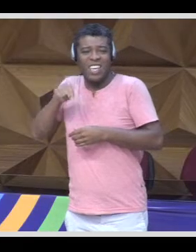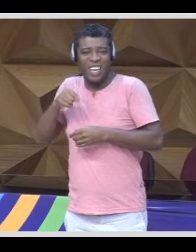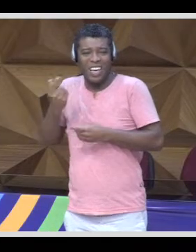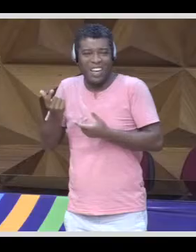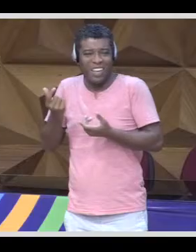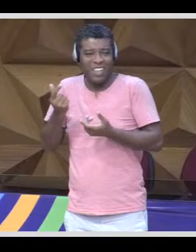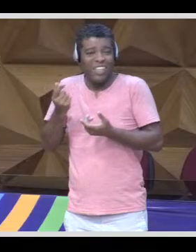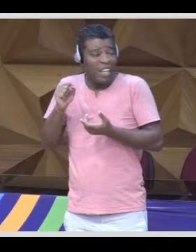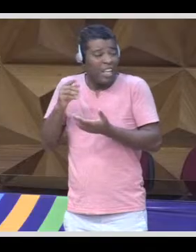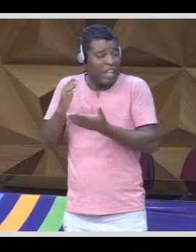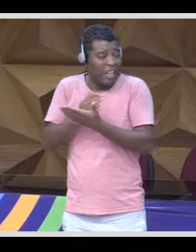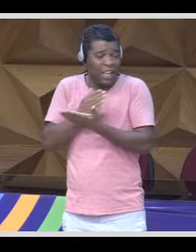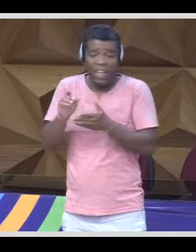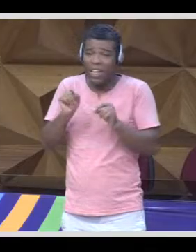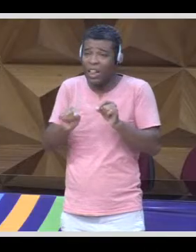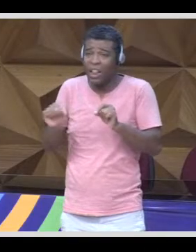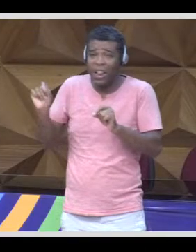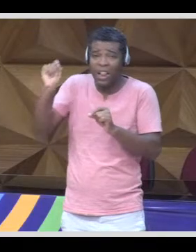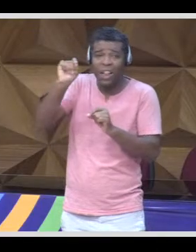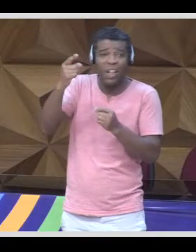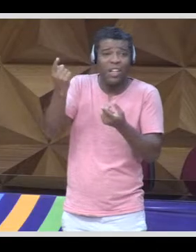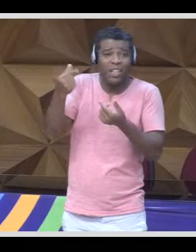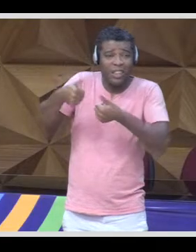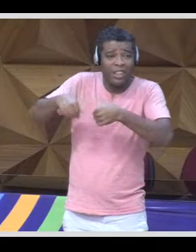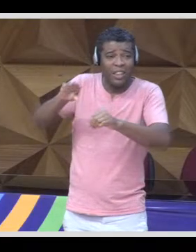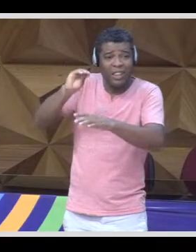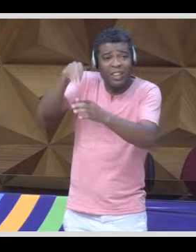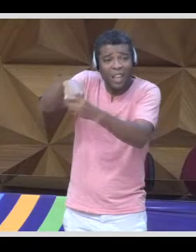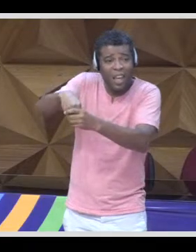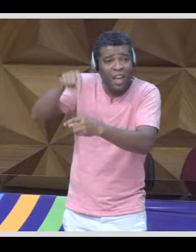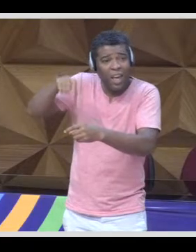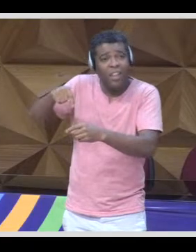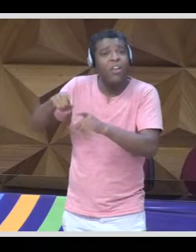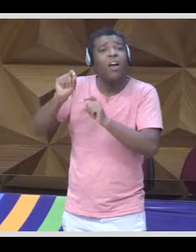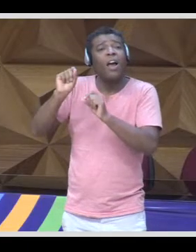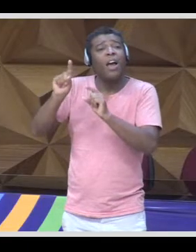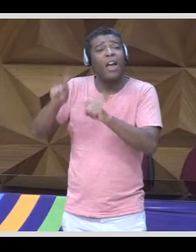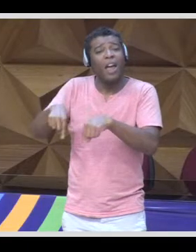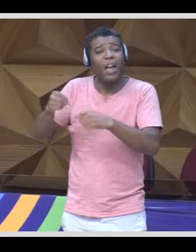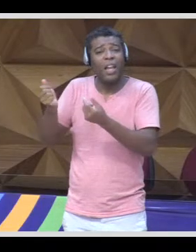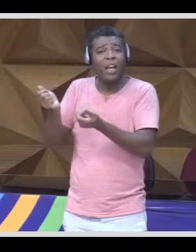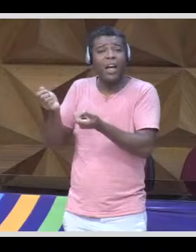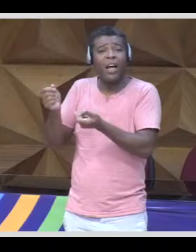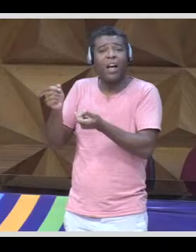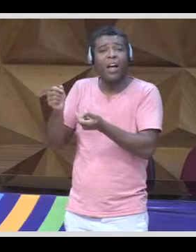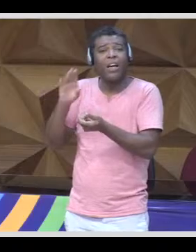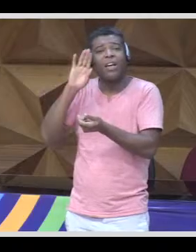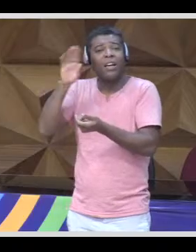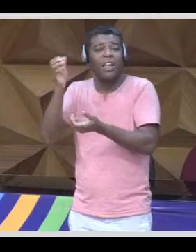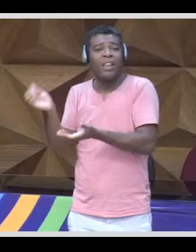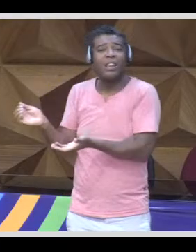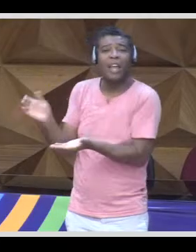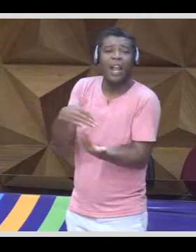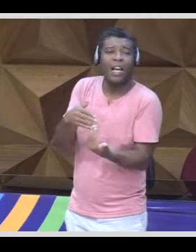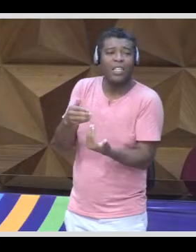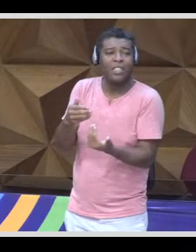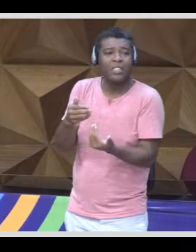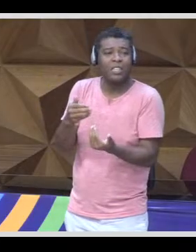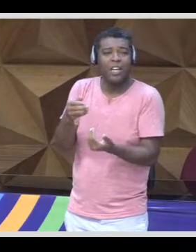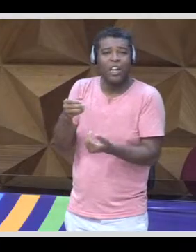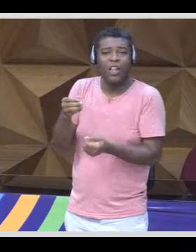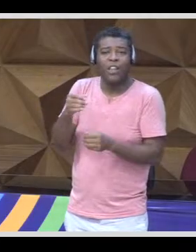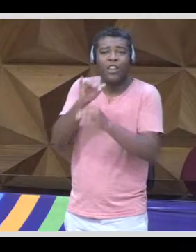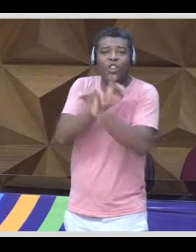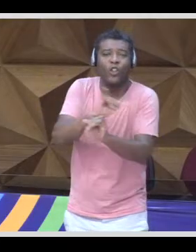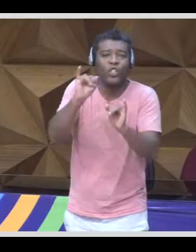who more often introduce fake news in the system that we analyze. So it would be something like this. I have this